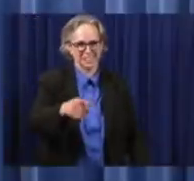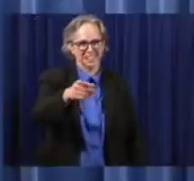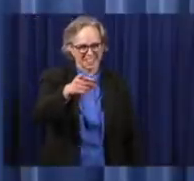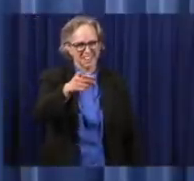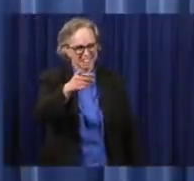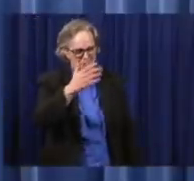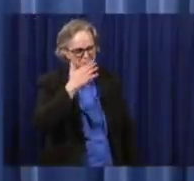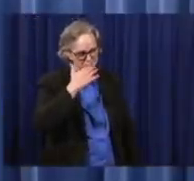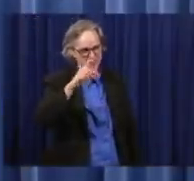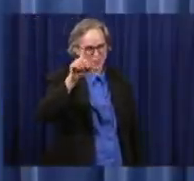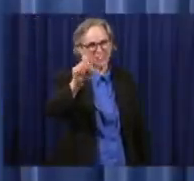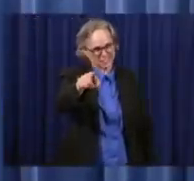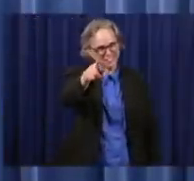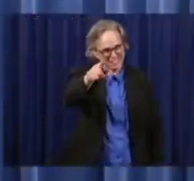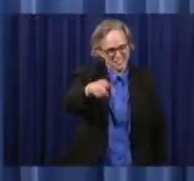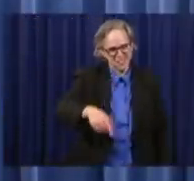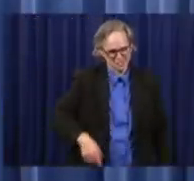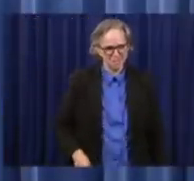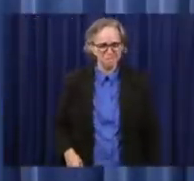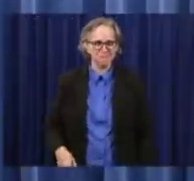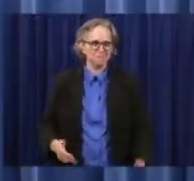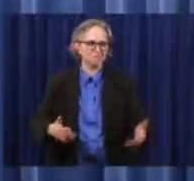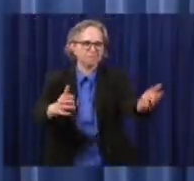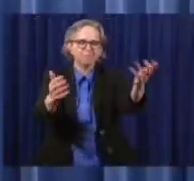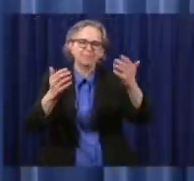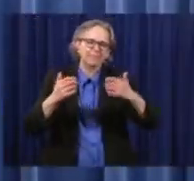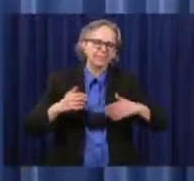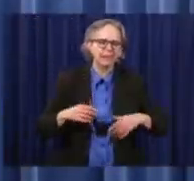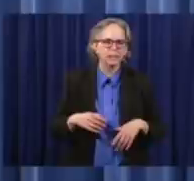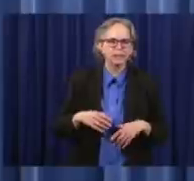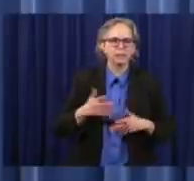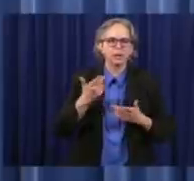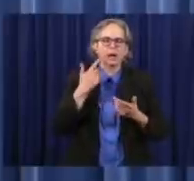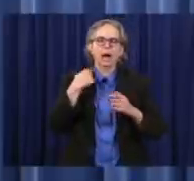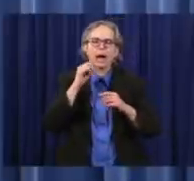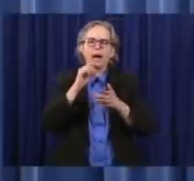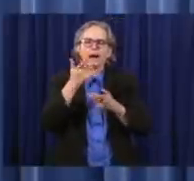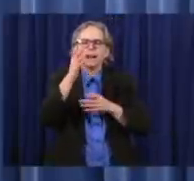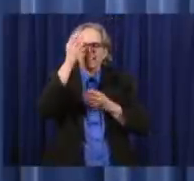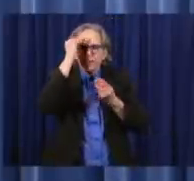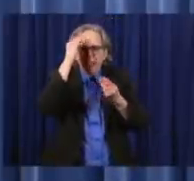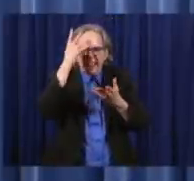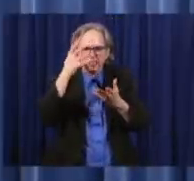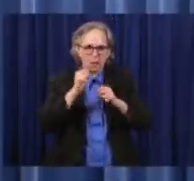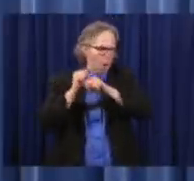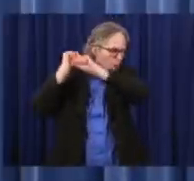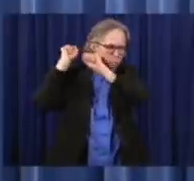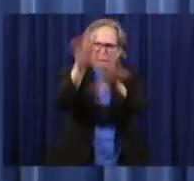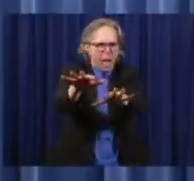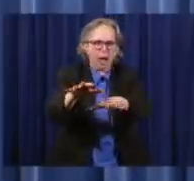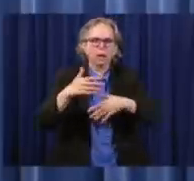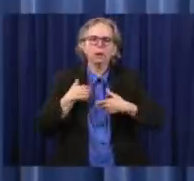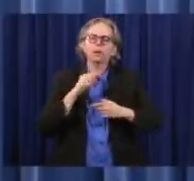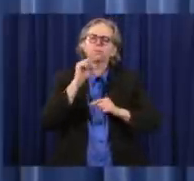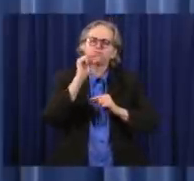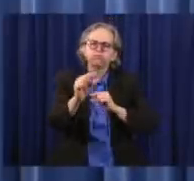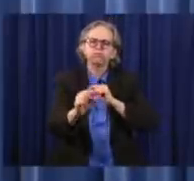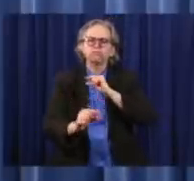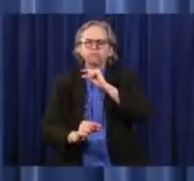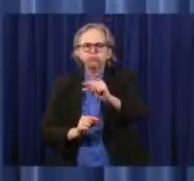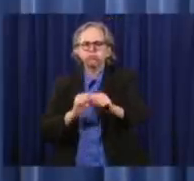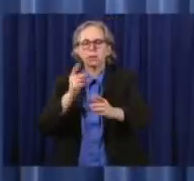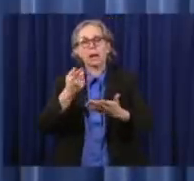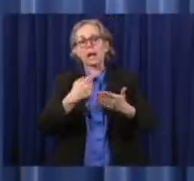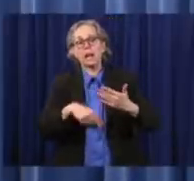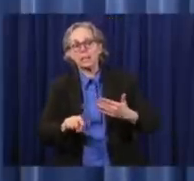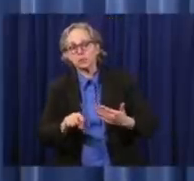when we know, you know, next week we should be able to tell people in the restaurant business when they're going to be open.